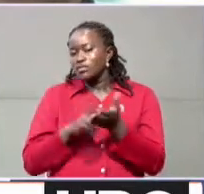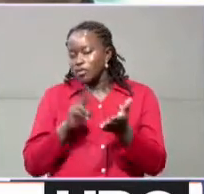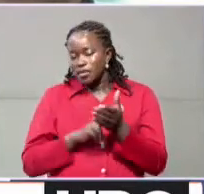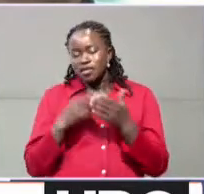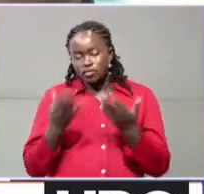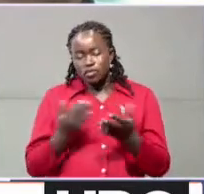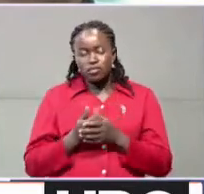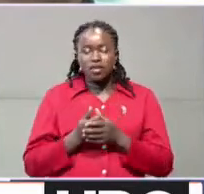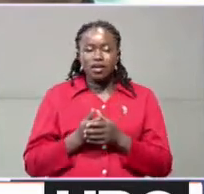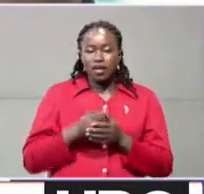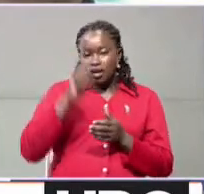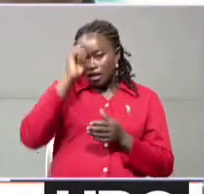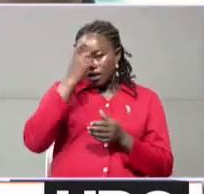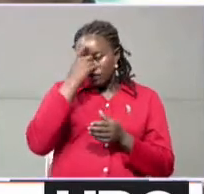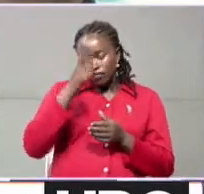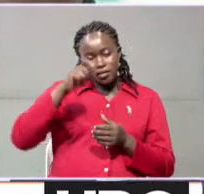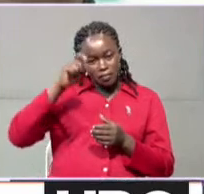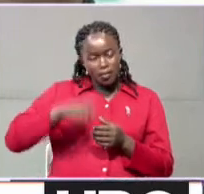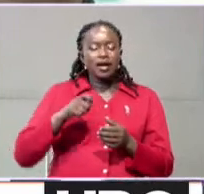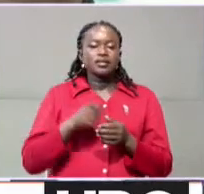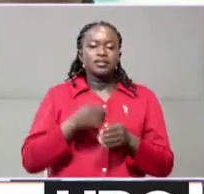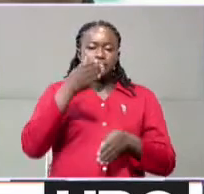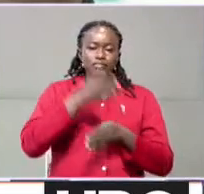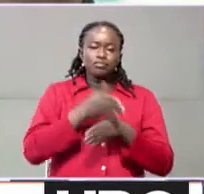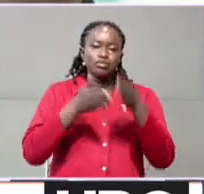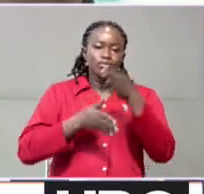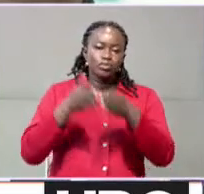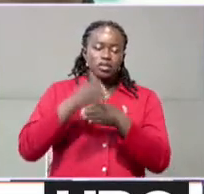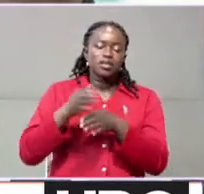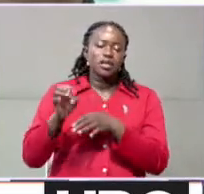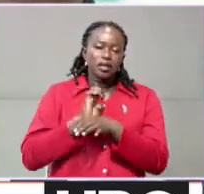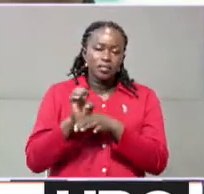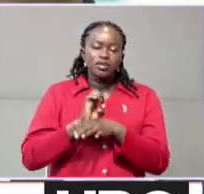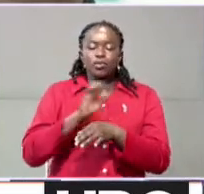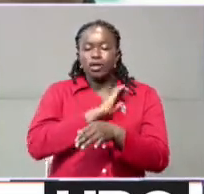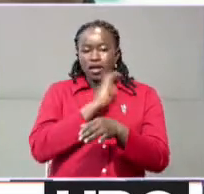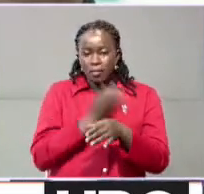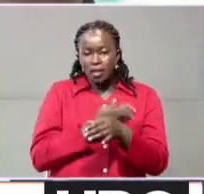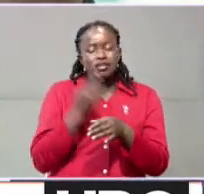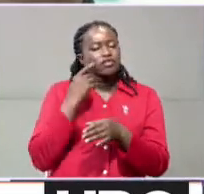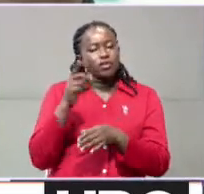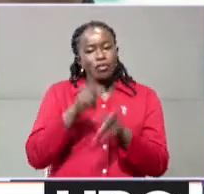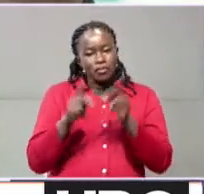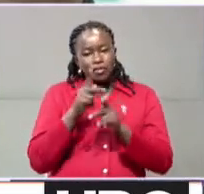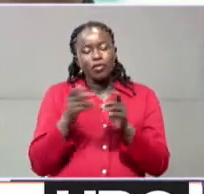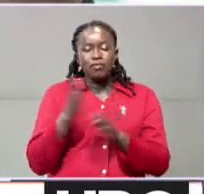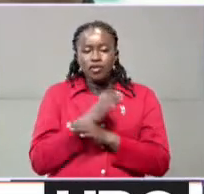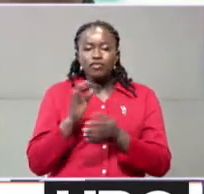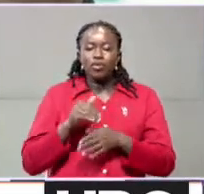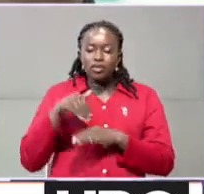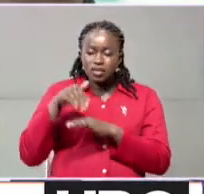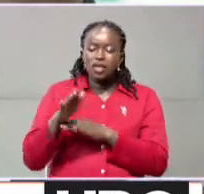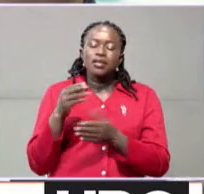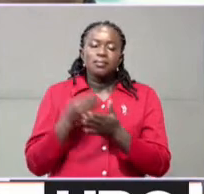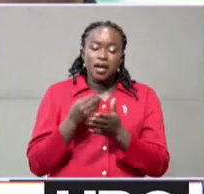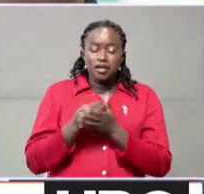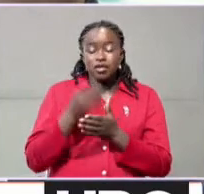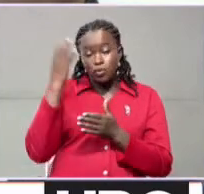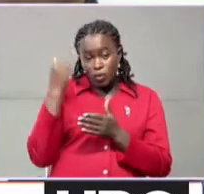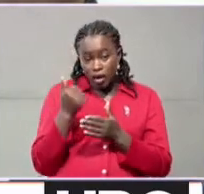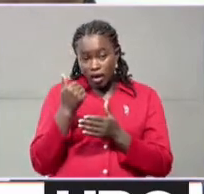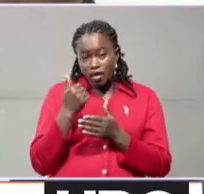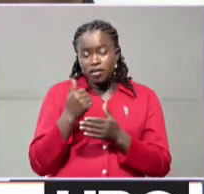government sold adequately build the entrepreneurial capacity of citizens before disbursing funds so as to